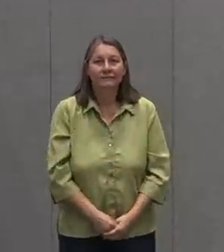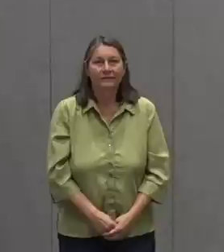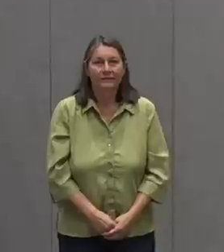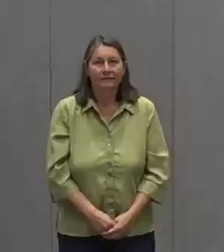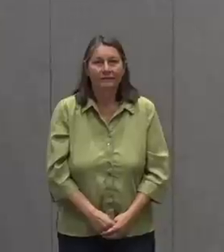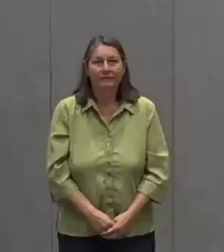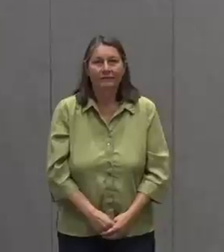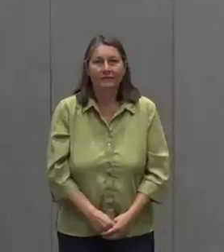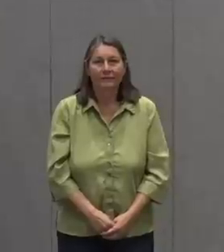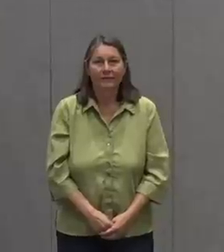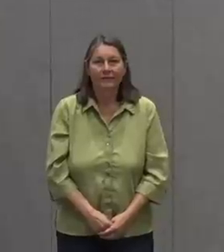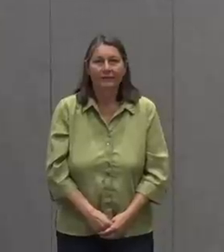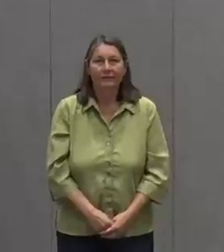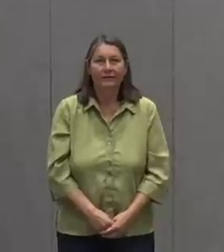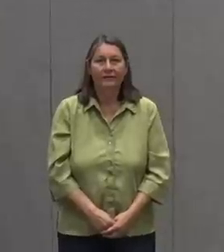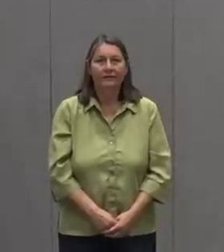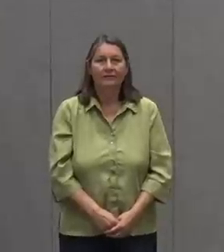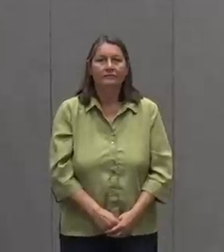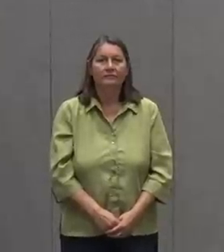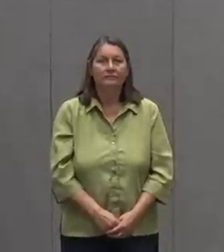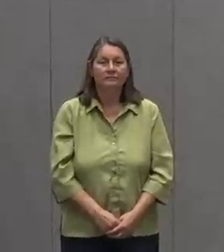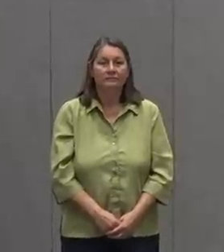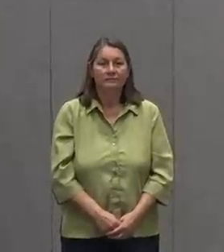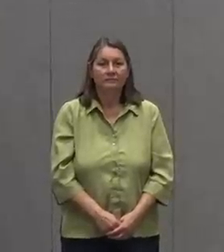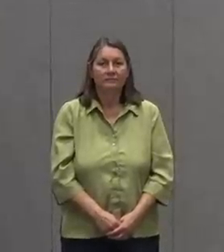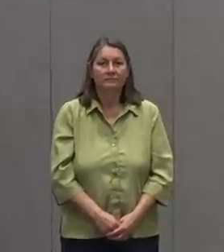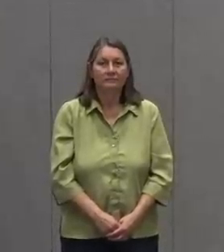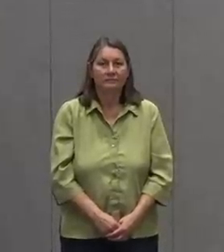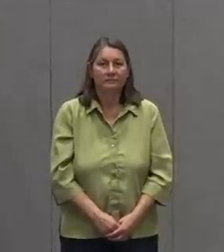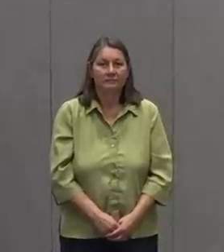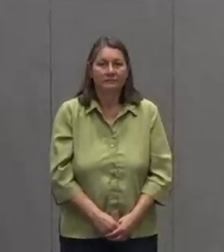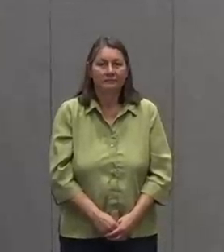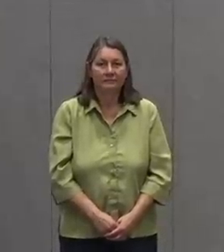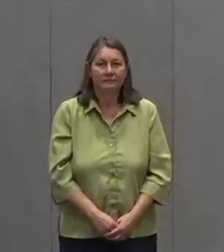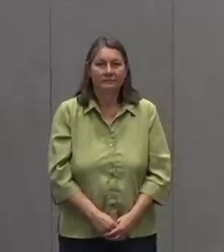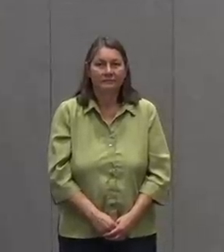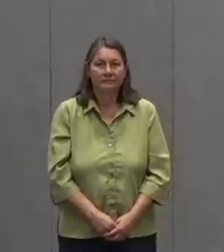Woohoo! Maybe if I did it like this, it wouldn't look like a sun.